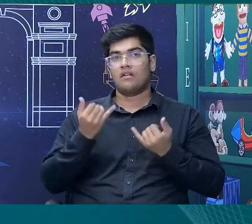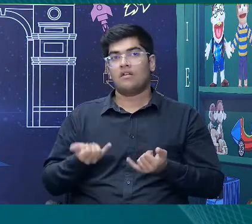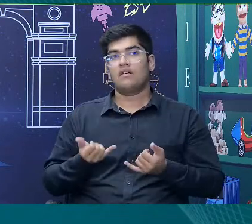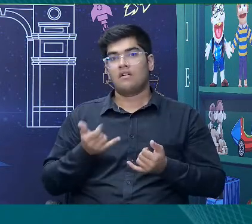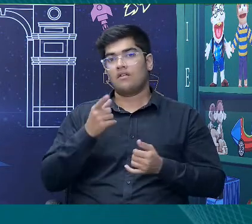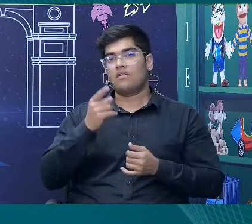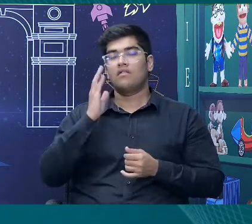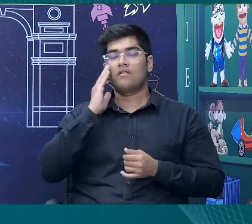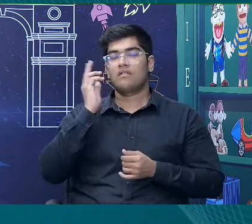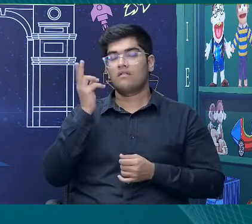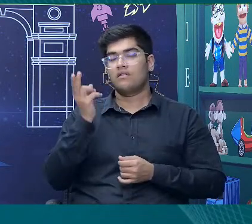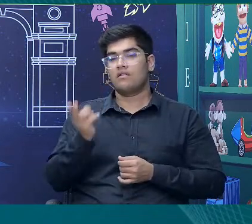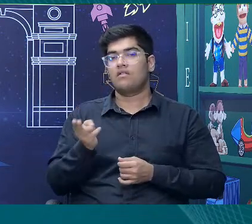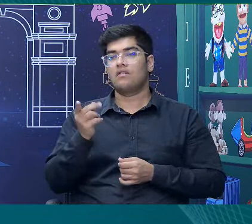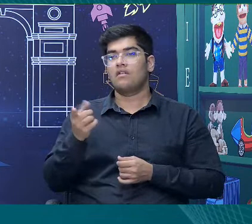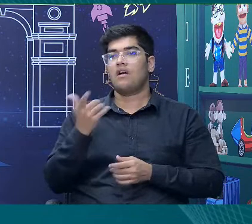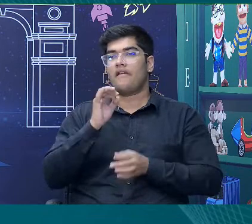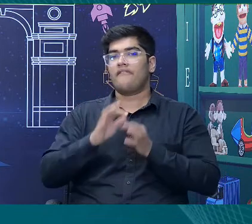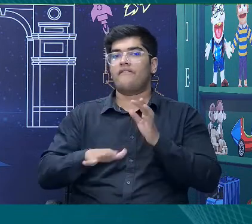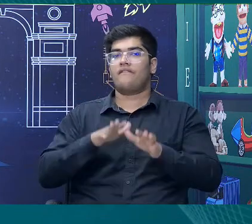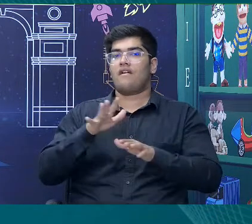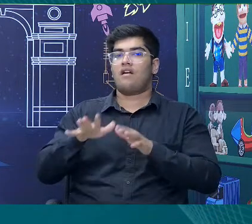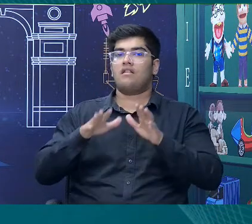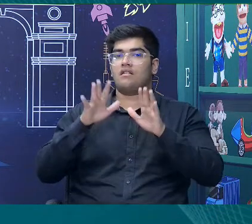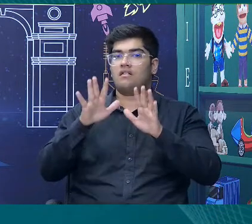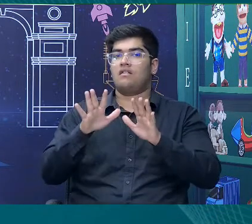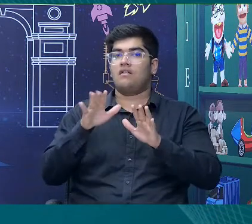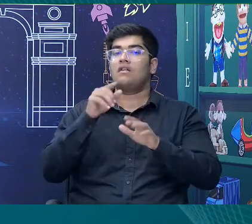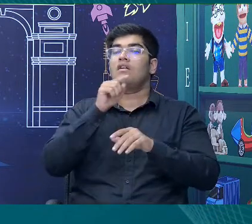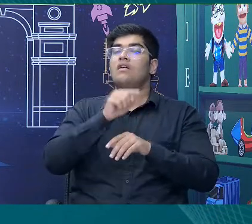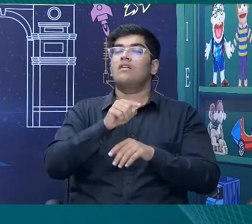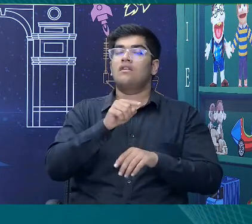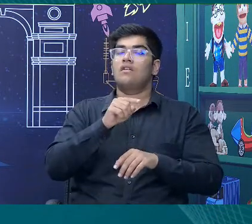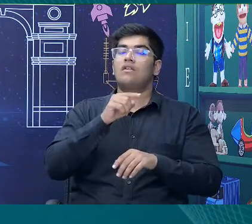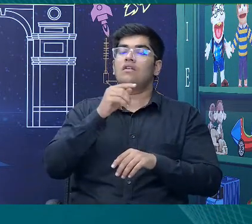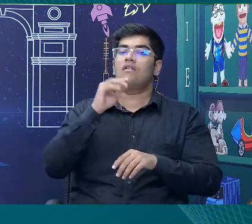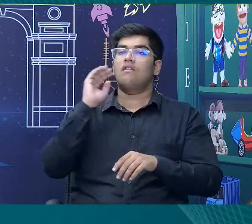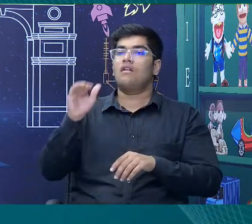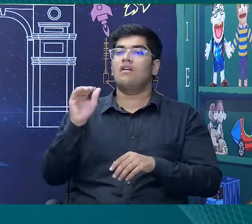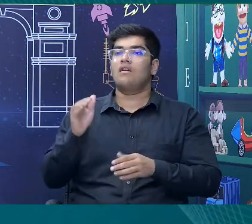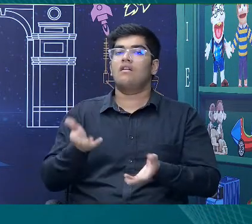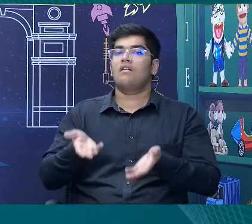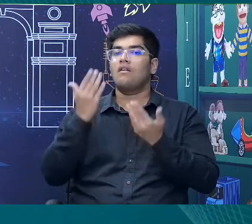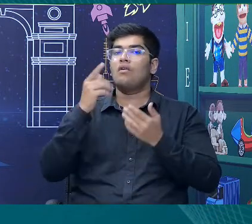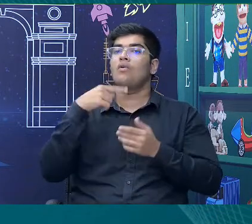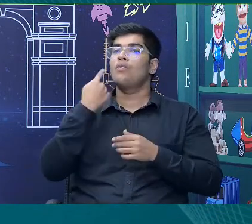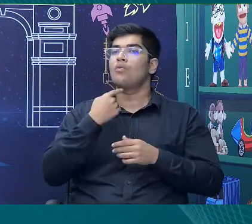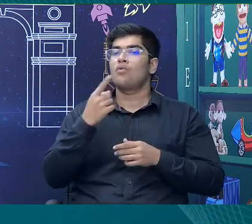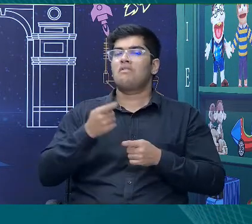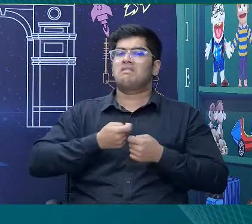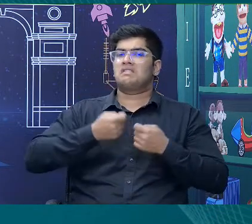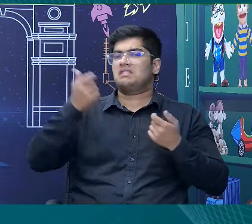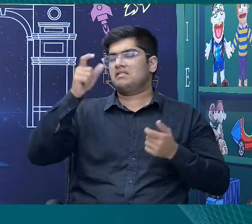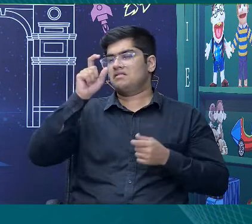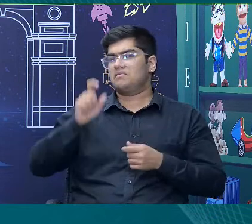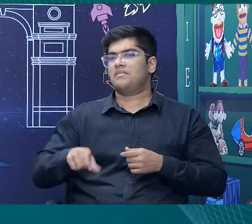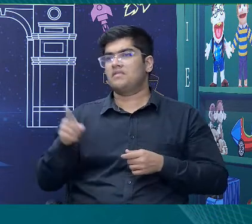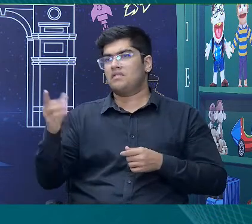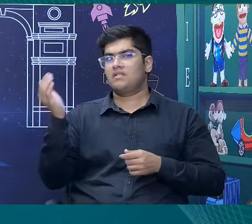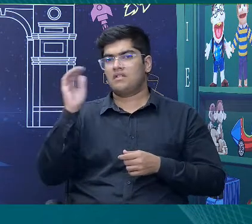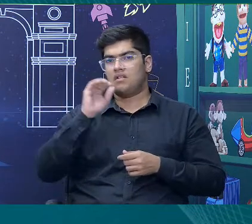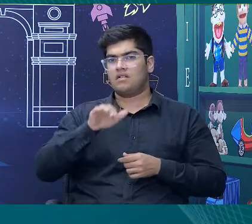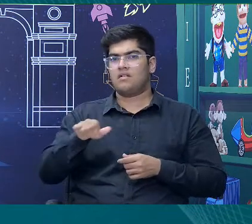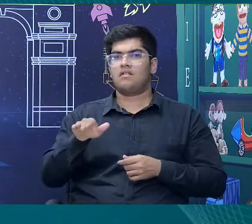lays sleeping in front of the fireplace when he was awakened by the owner of Romsha Iron Works, a rich ironmaster. He comes in and